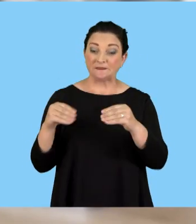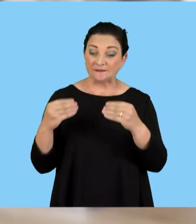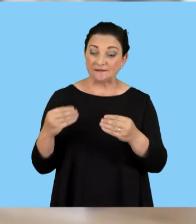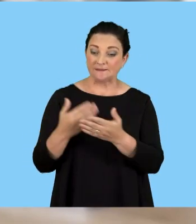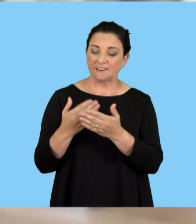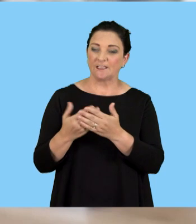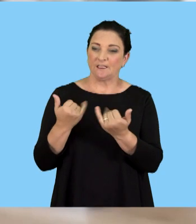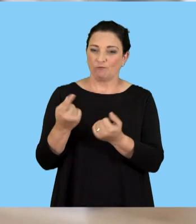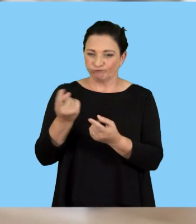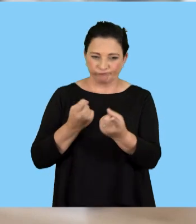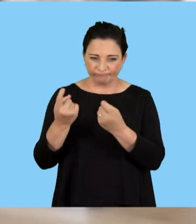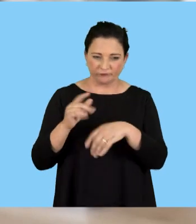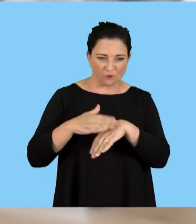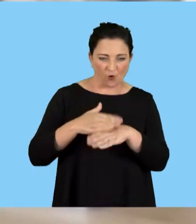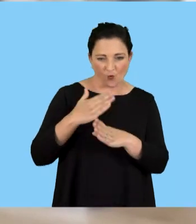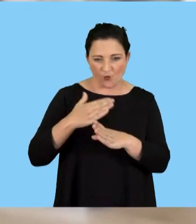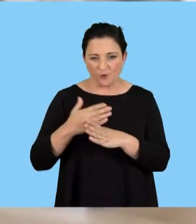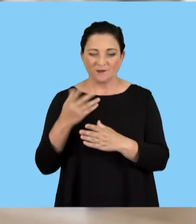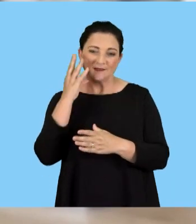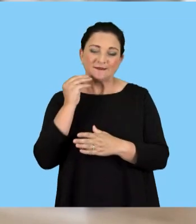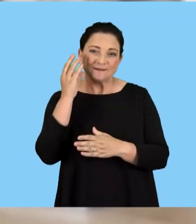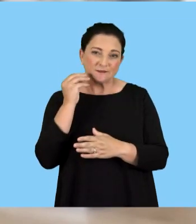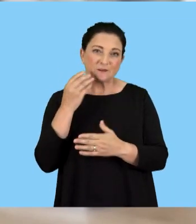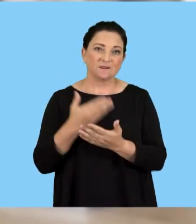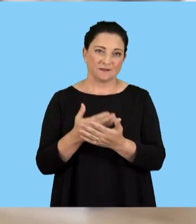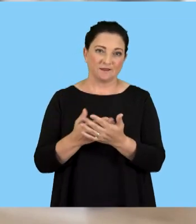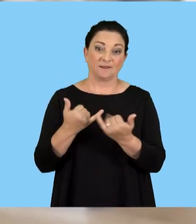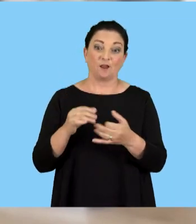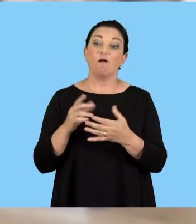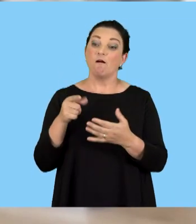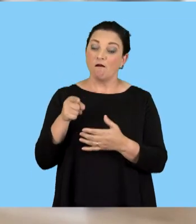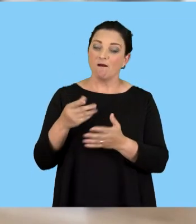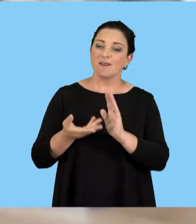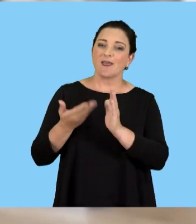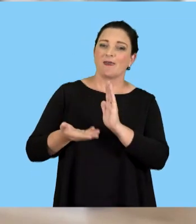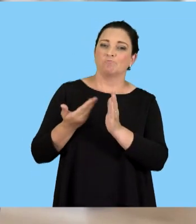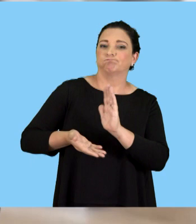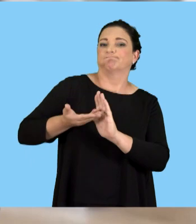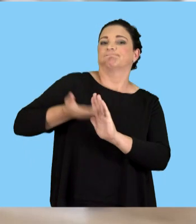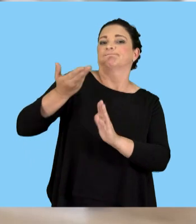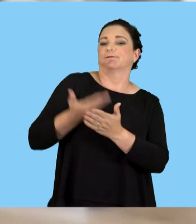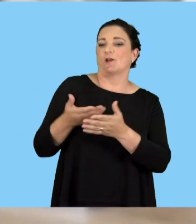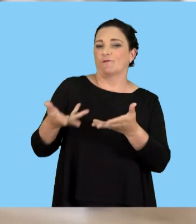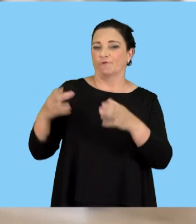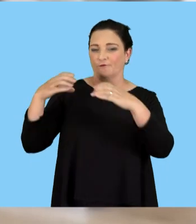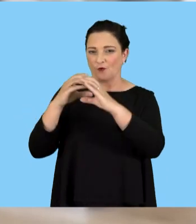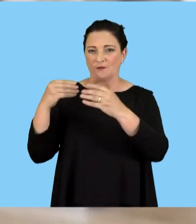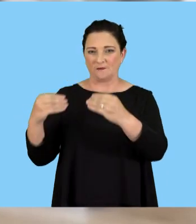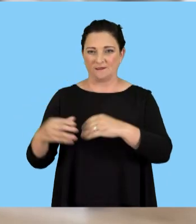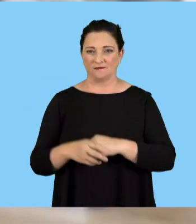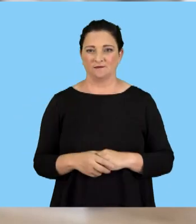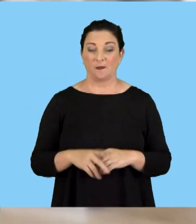to the business attracting workers with experience, which will lead to productivity for the business.